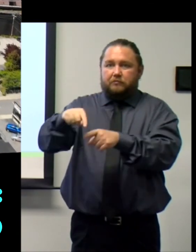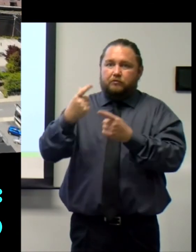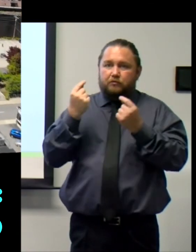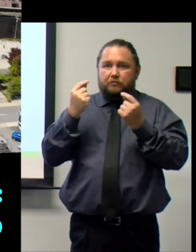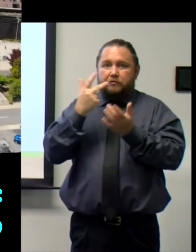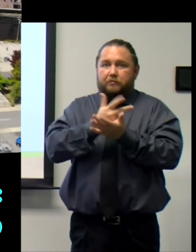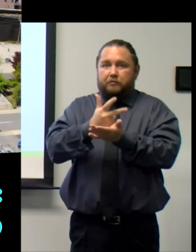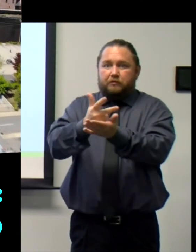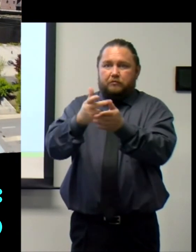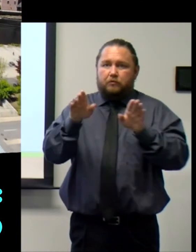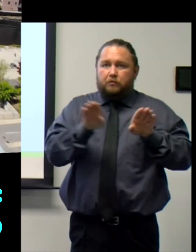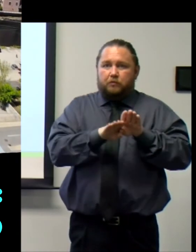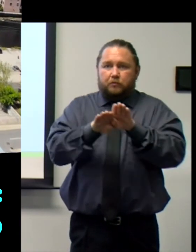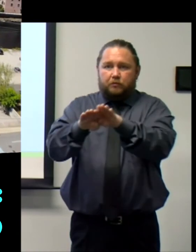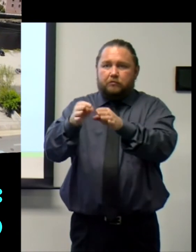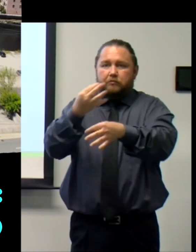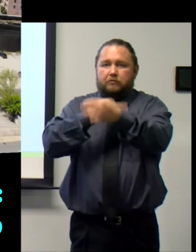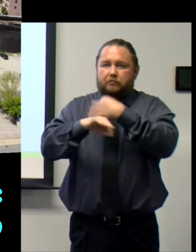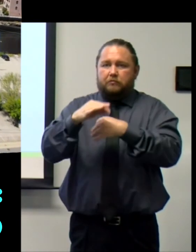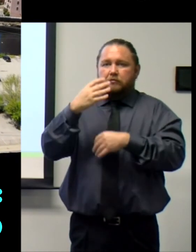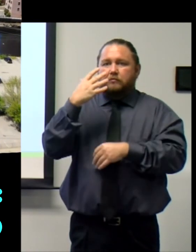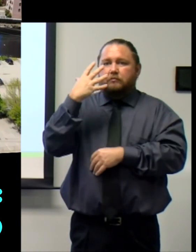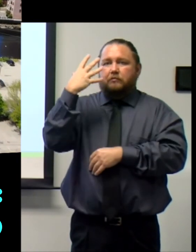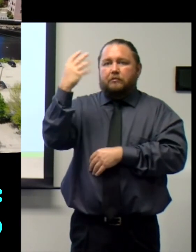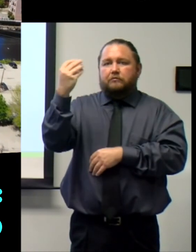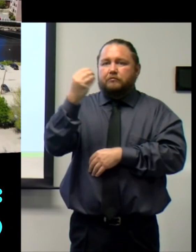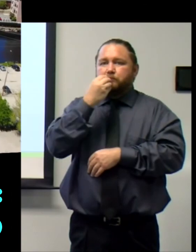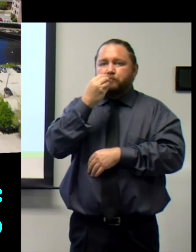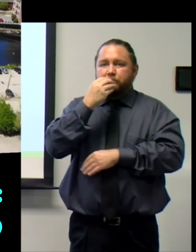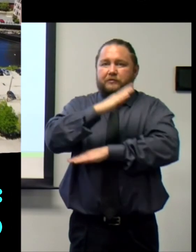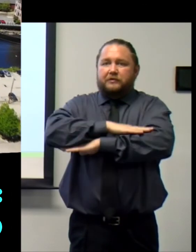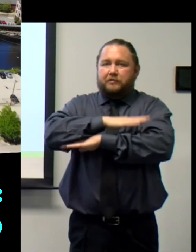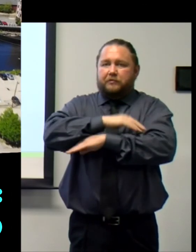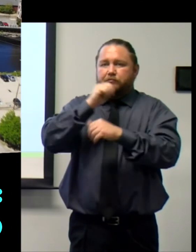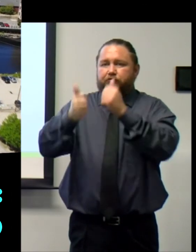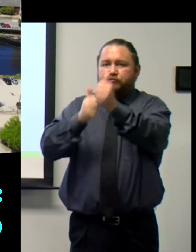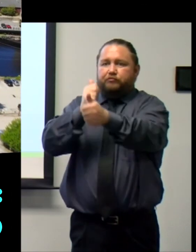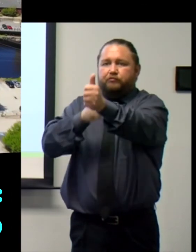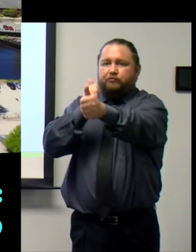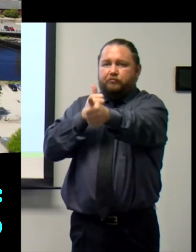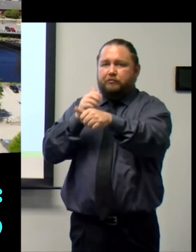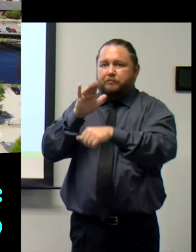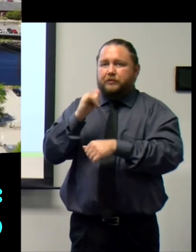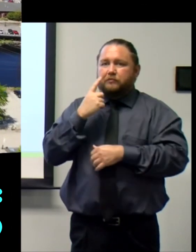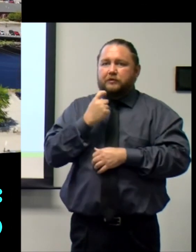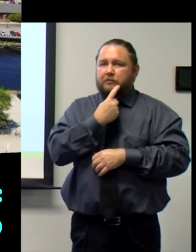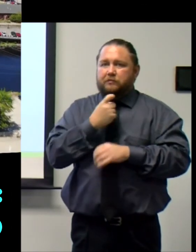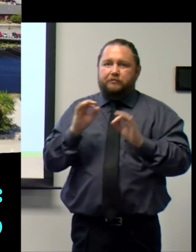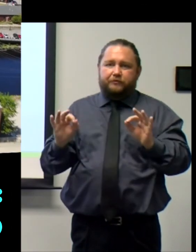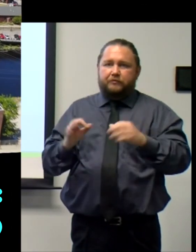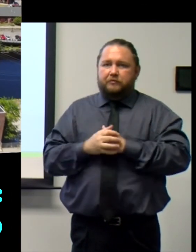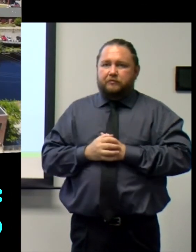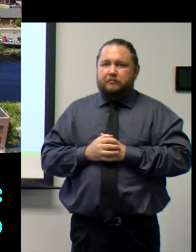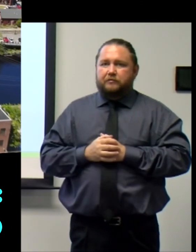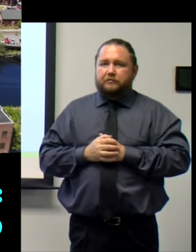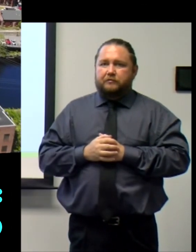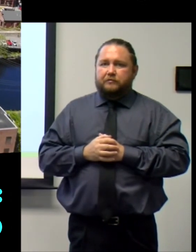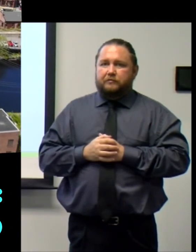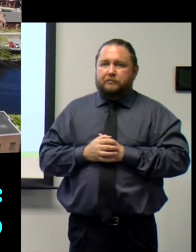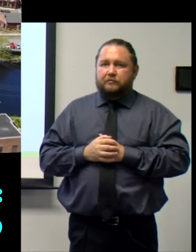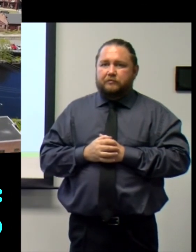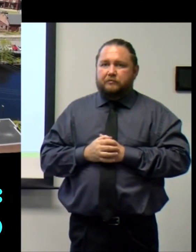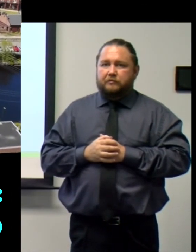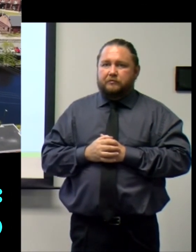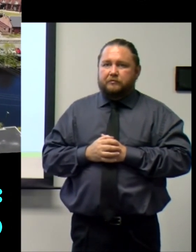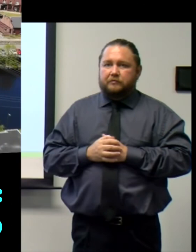into those spaces, restaurant tables. And if you've been down there, you've seen how that's been working. It has